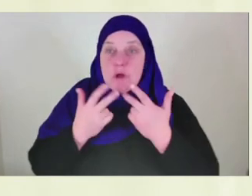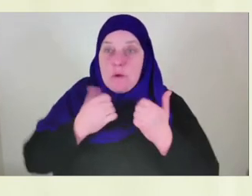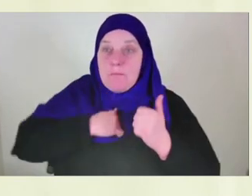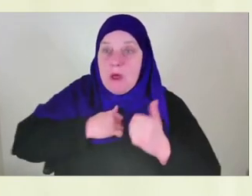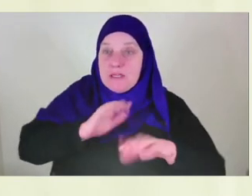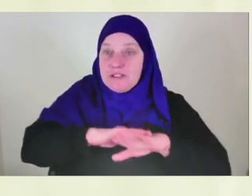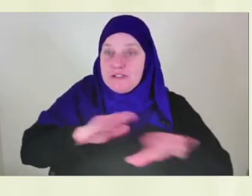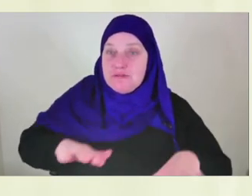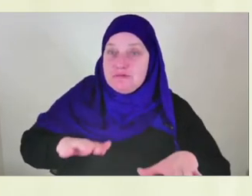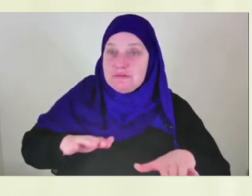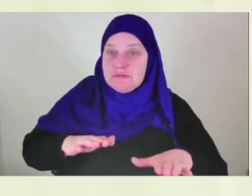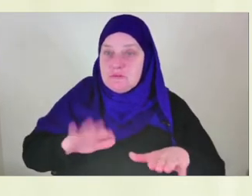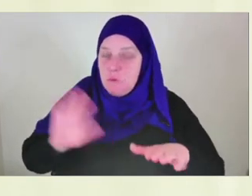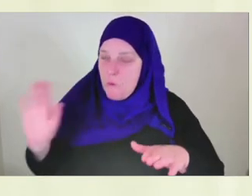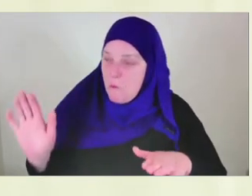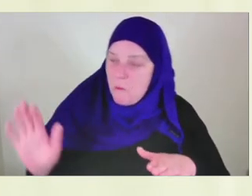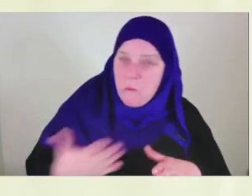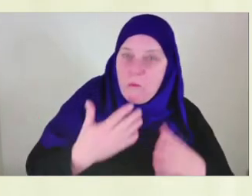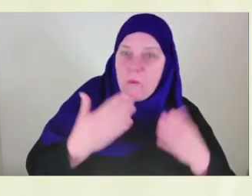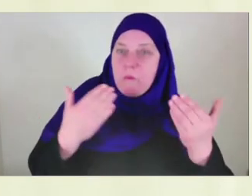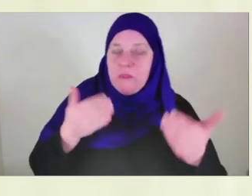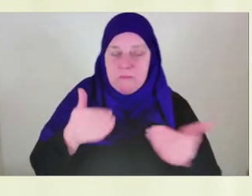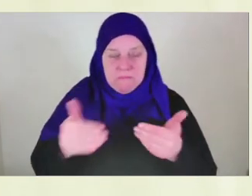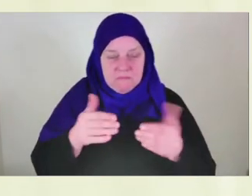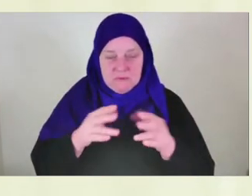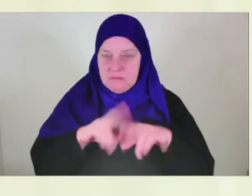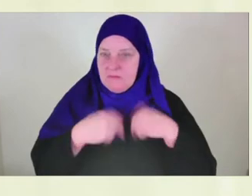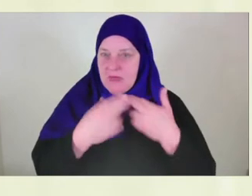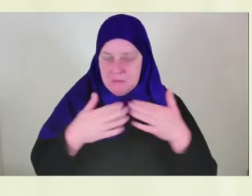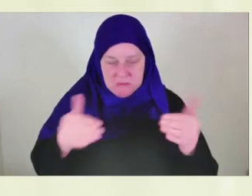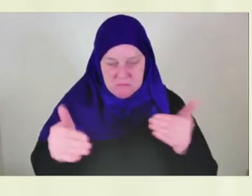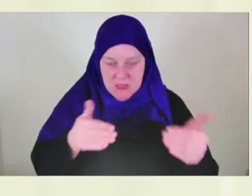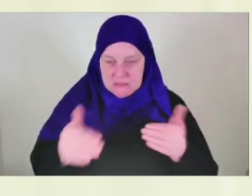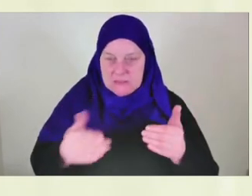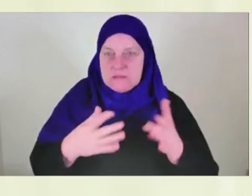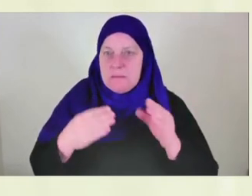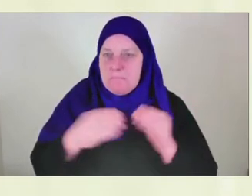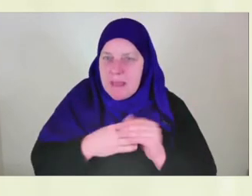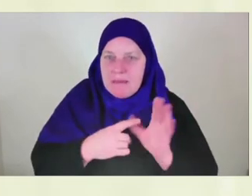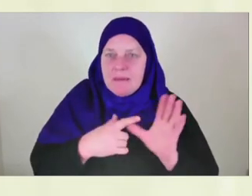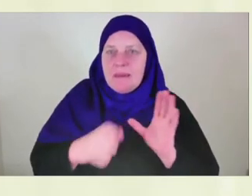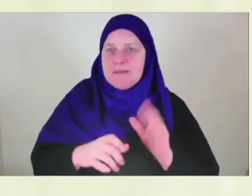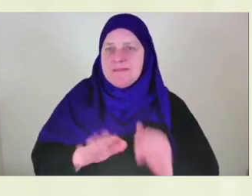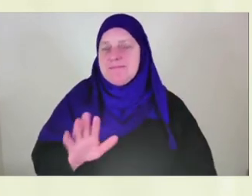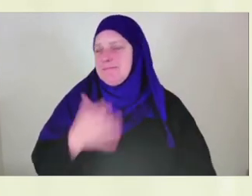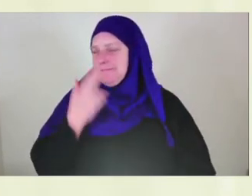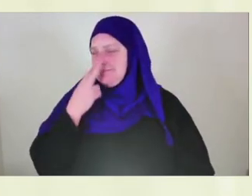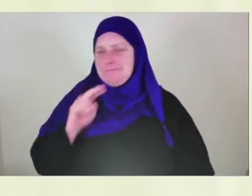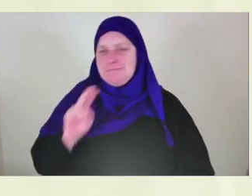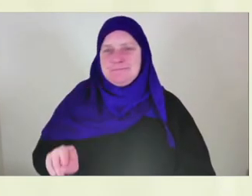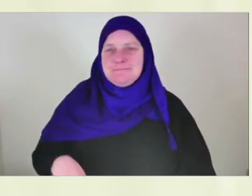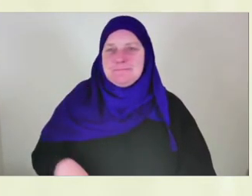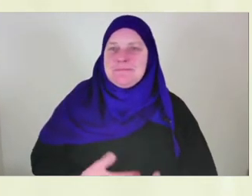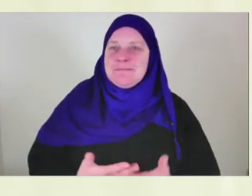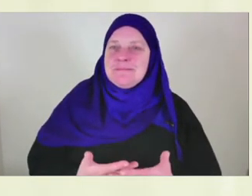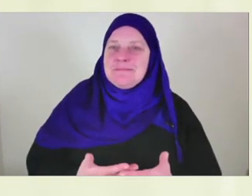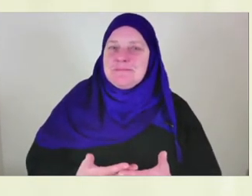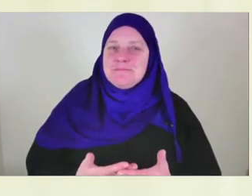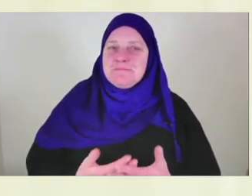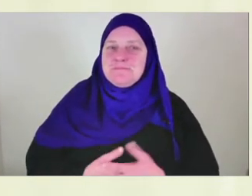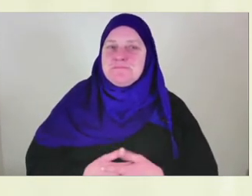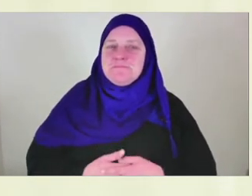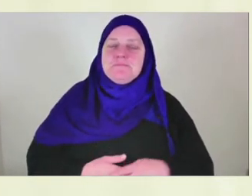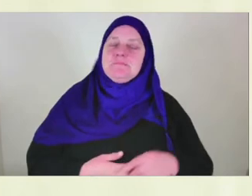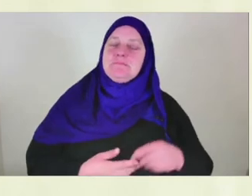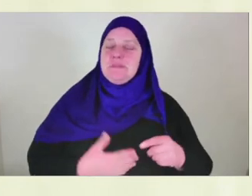everything. There are specific things that they let you know. See, if they might say, we're using $2 billion for education,